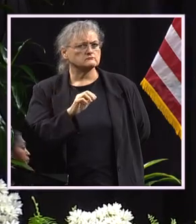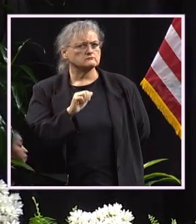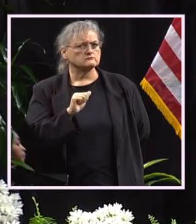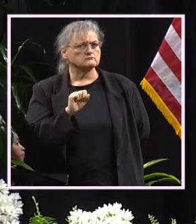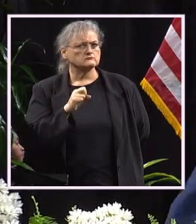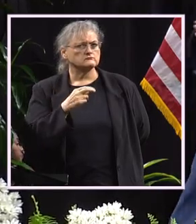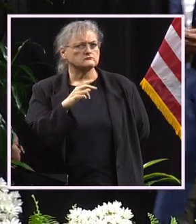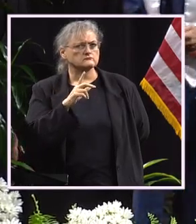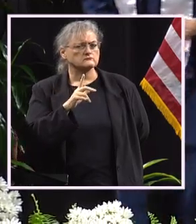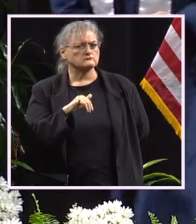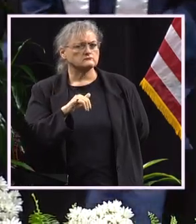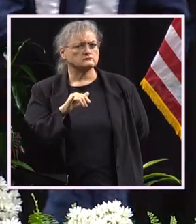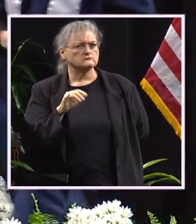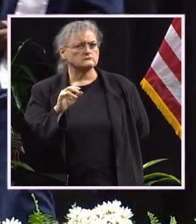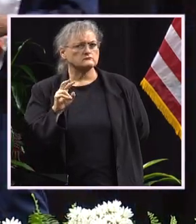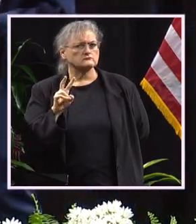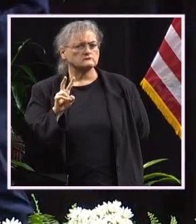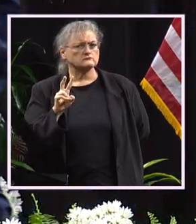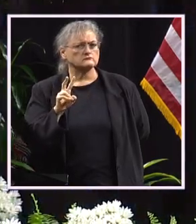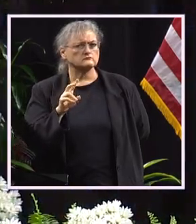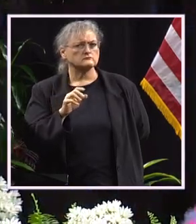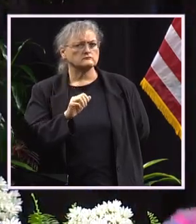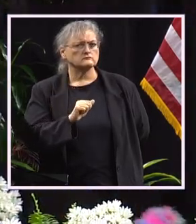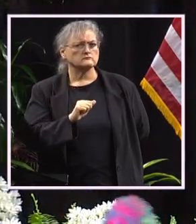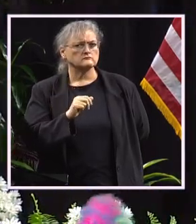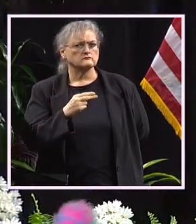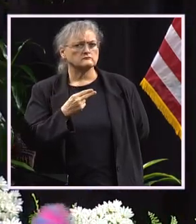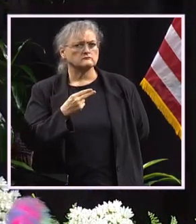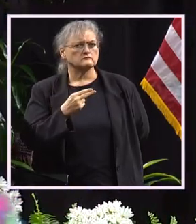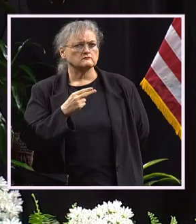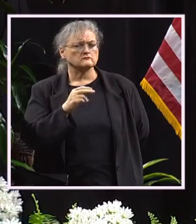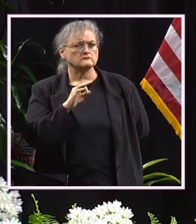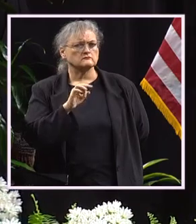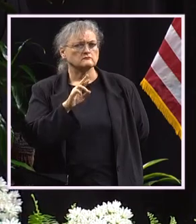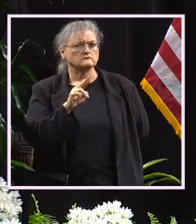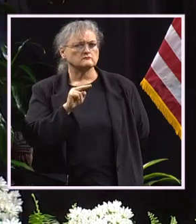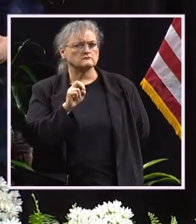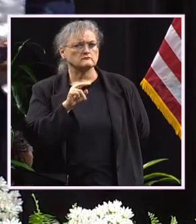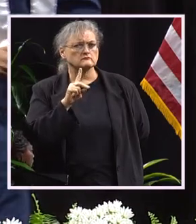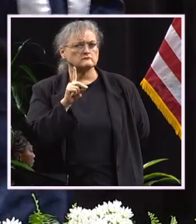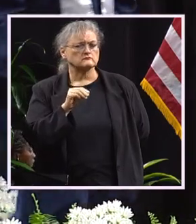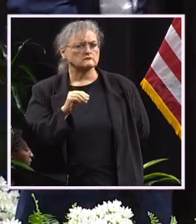of Architecture. Fernando Amezcua, Master of Architecture.